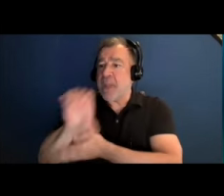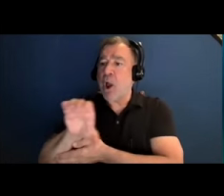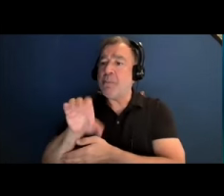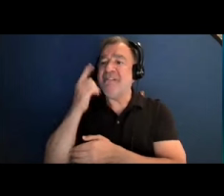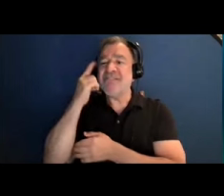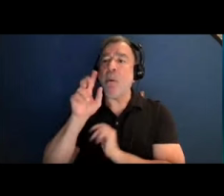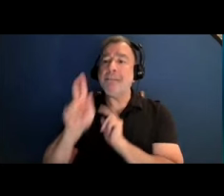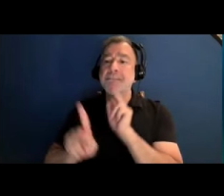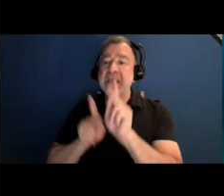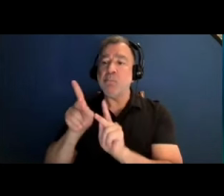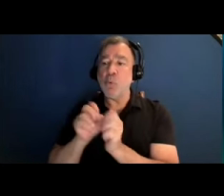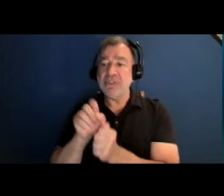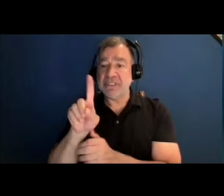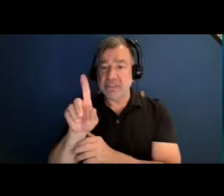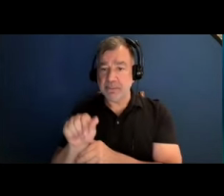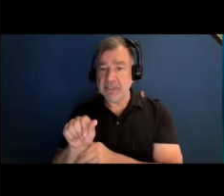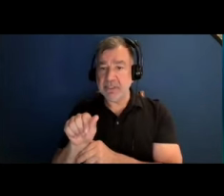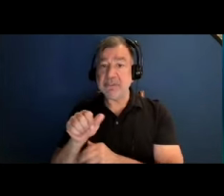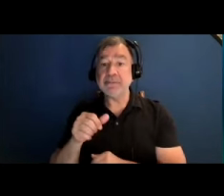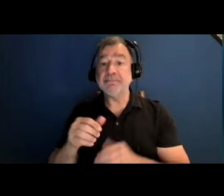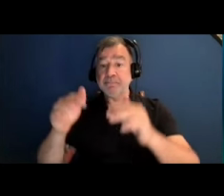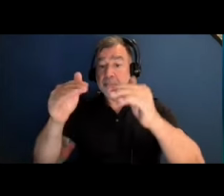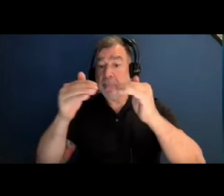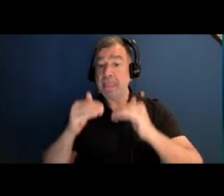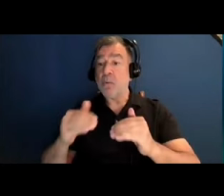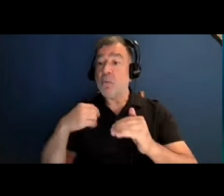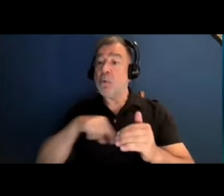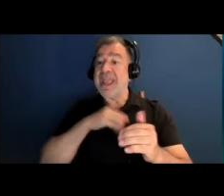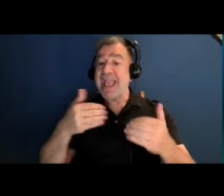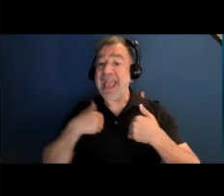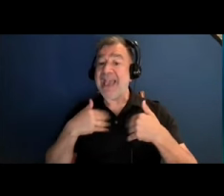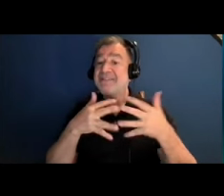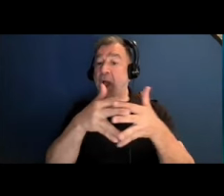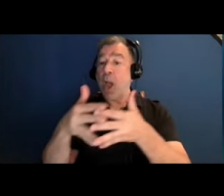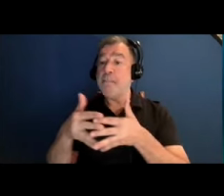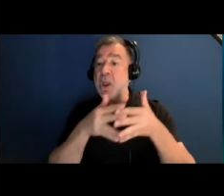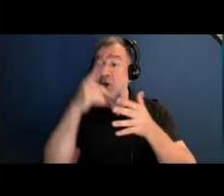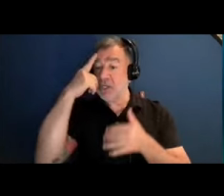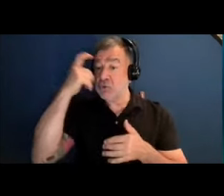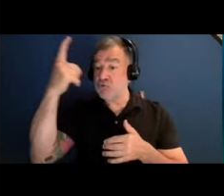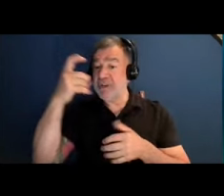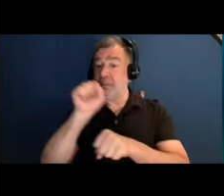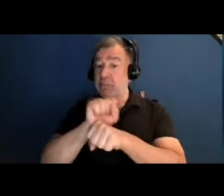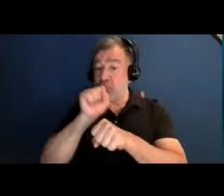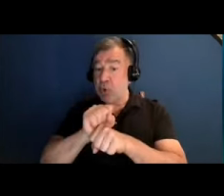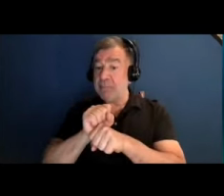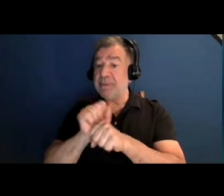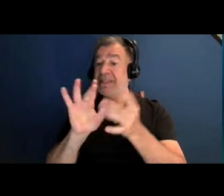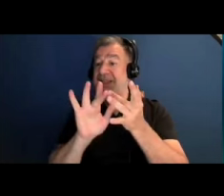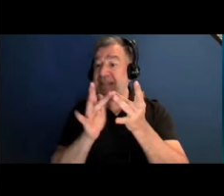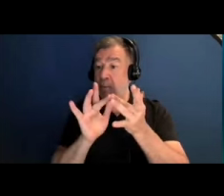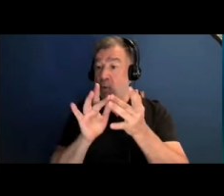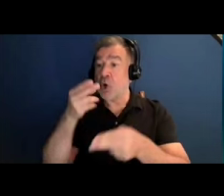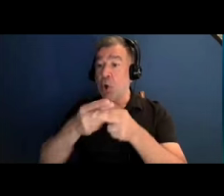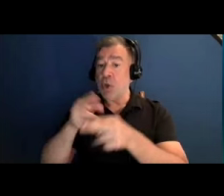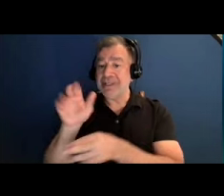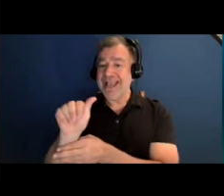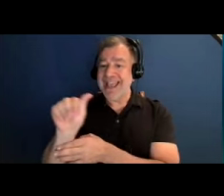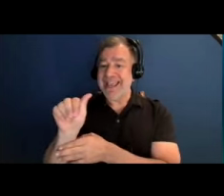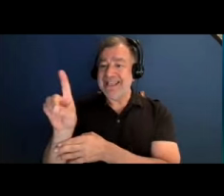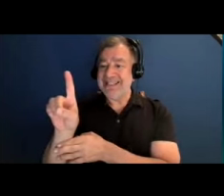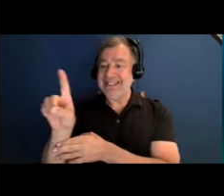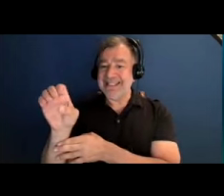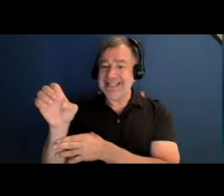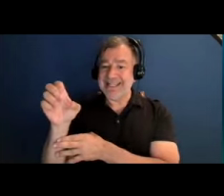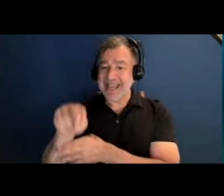disabilities. We have an American Dream Employment Network called AIDEN. There's a Financial Resilience Center. There's a Small